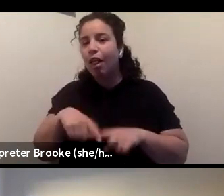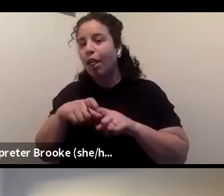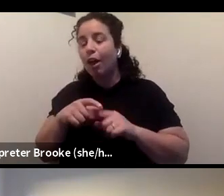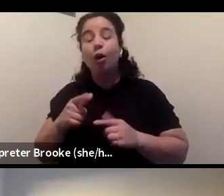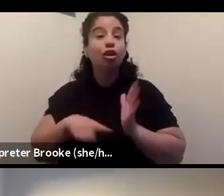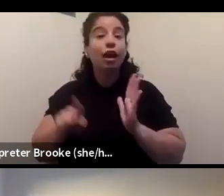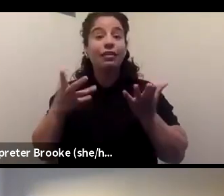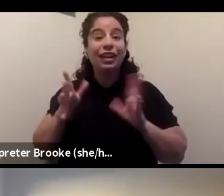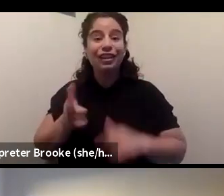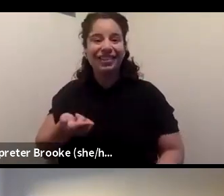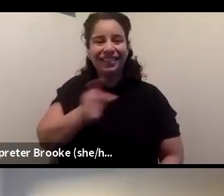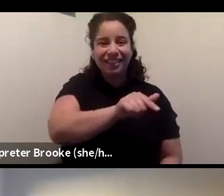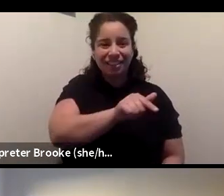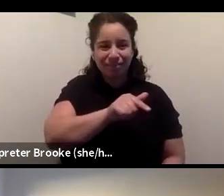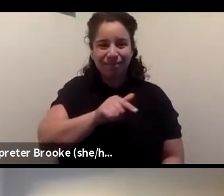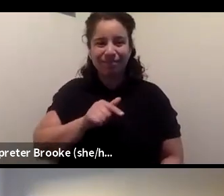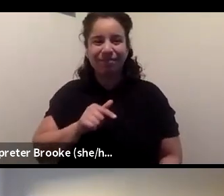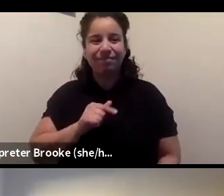This is Rue.